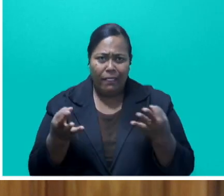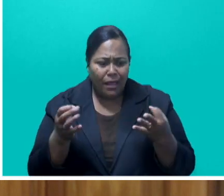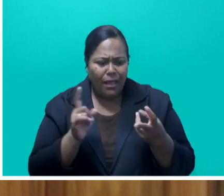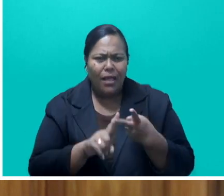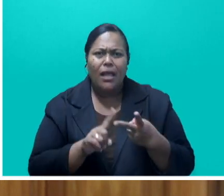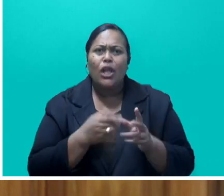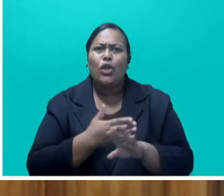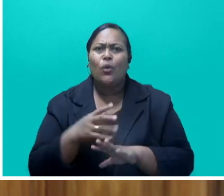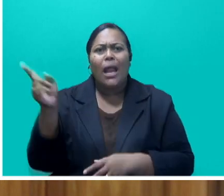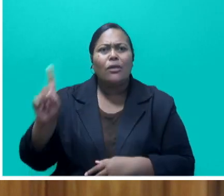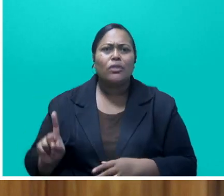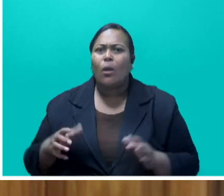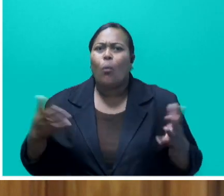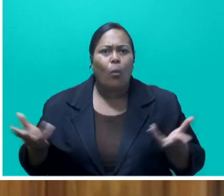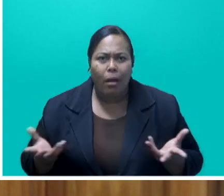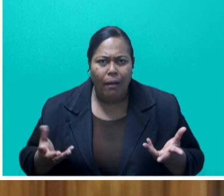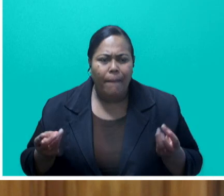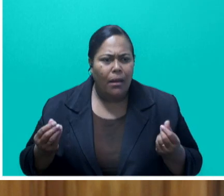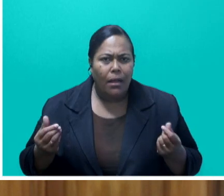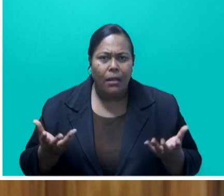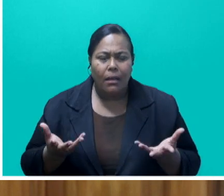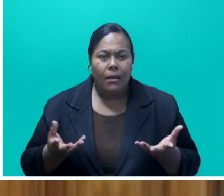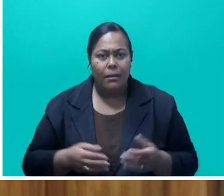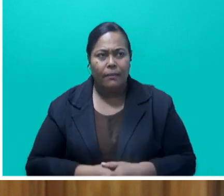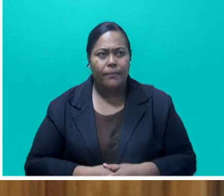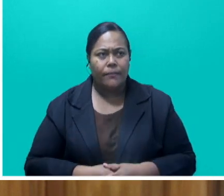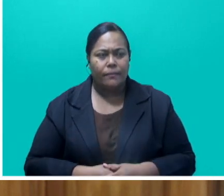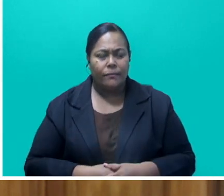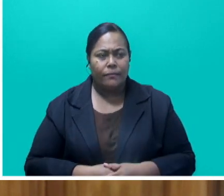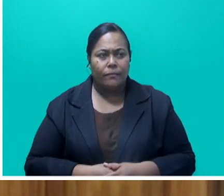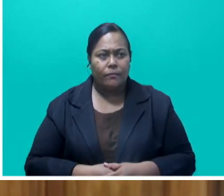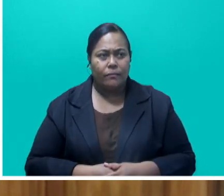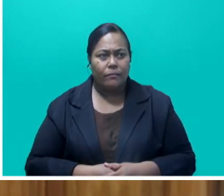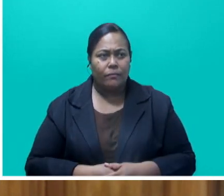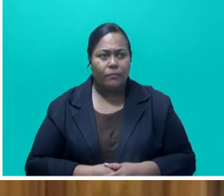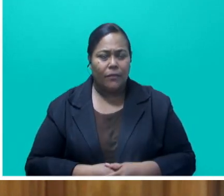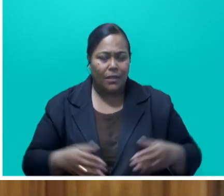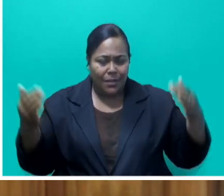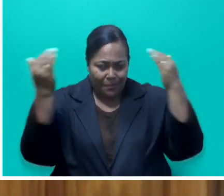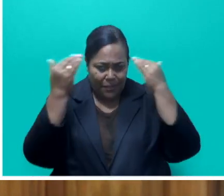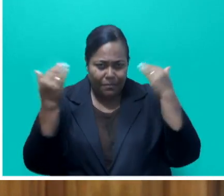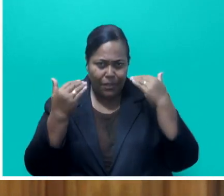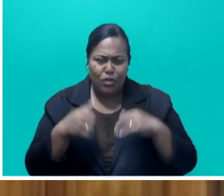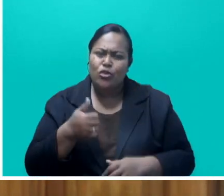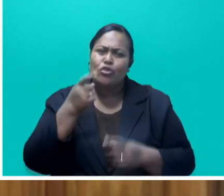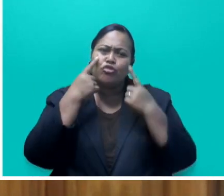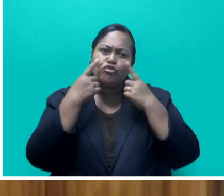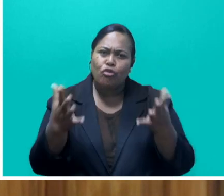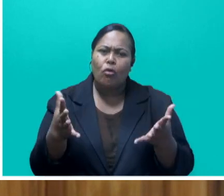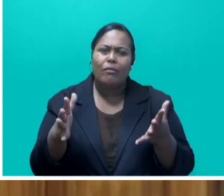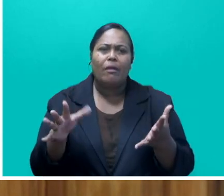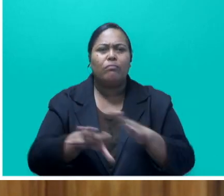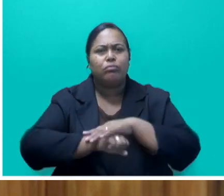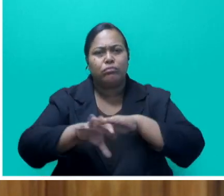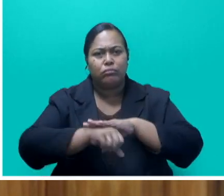facility. Where has all the money gone to? This showed again, Mr. Speaker, sir, the gross incompetence and mismanagement of